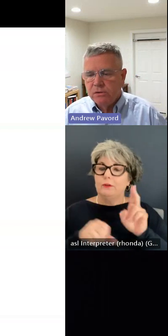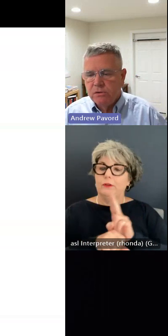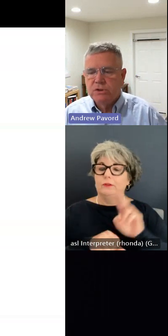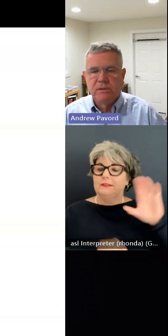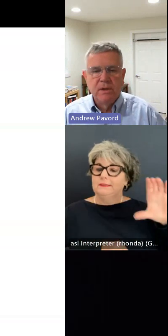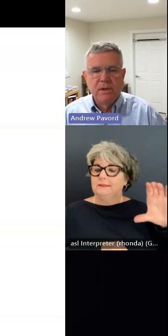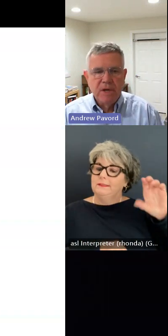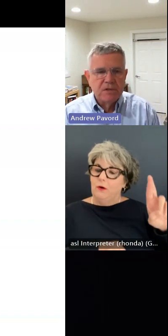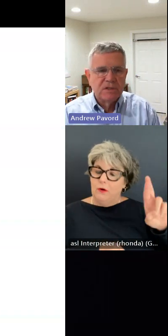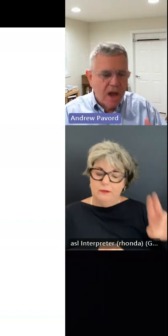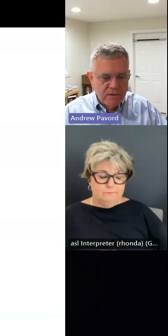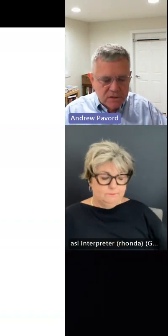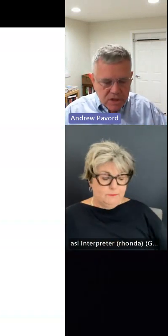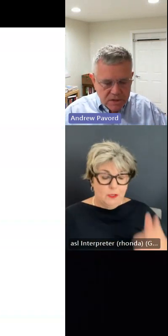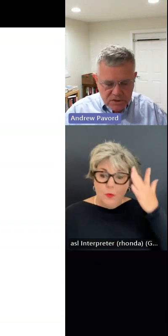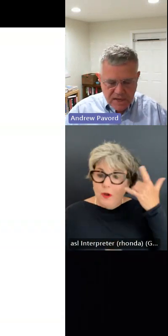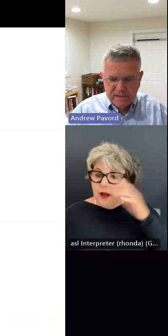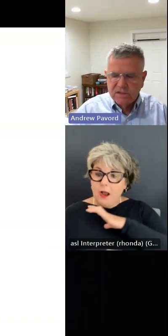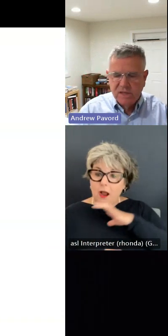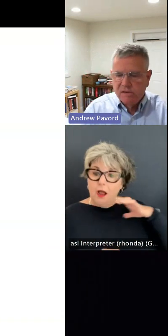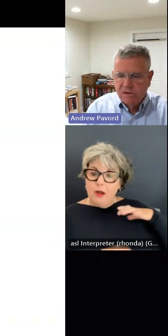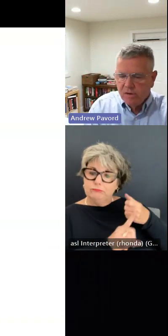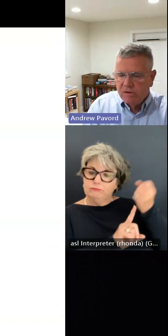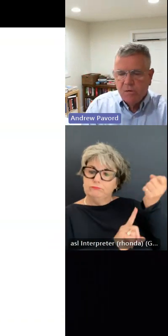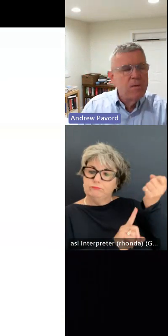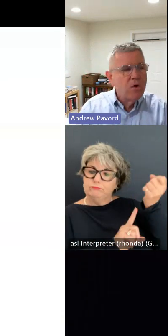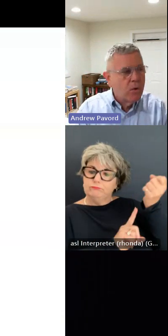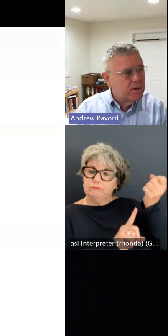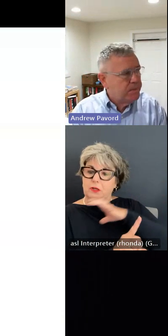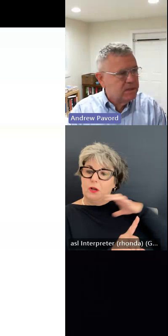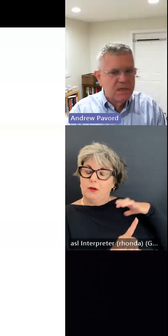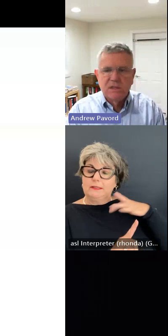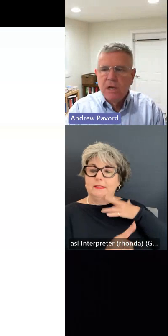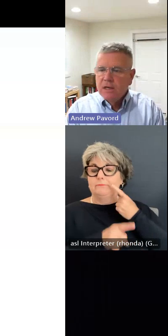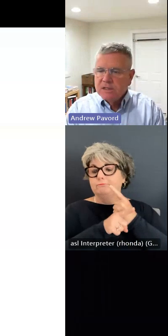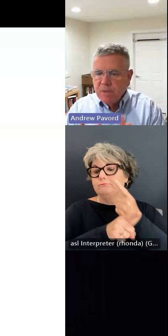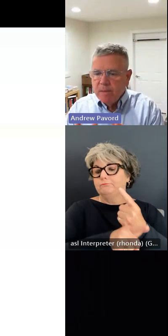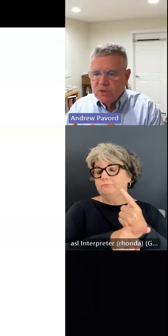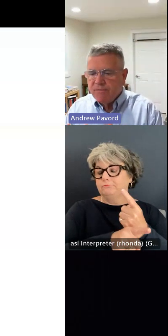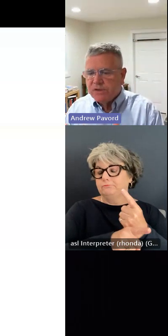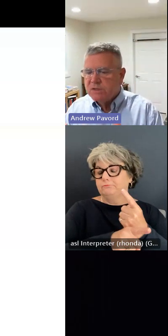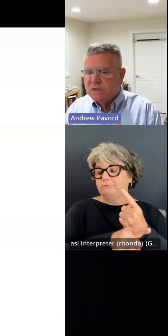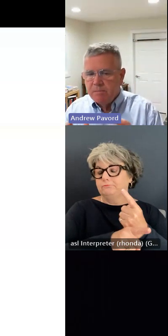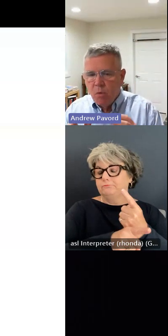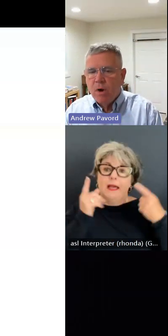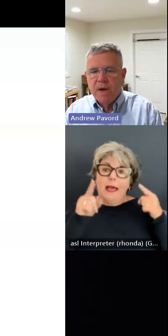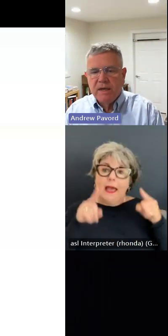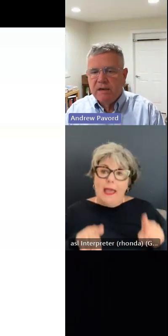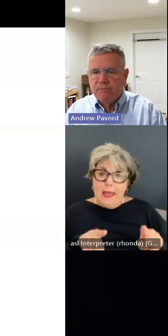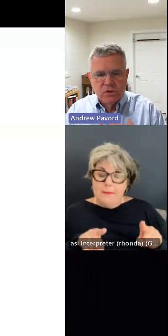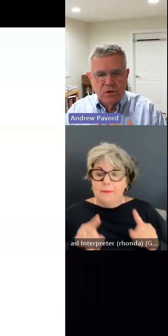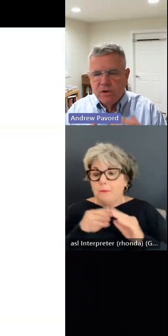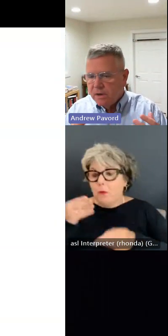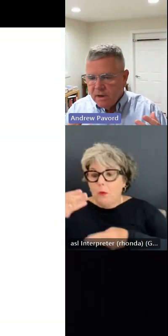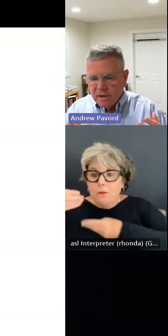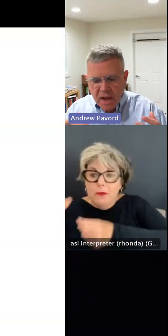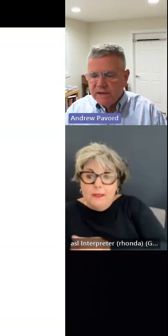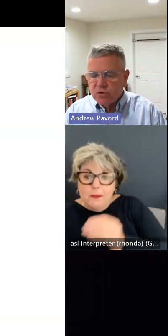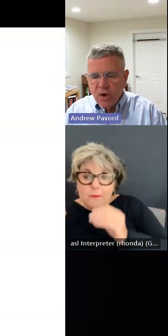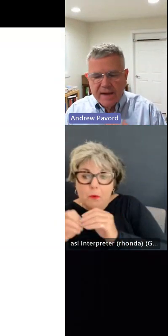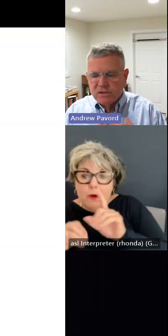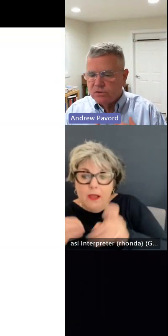continuing resolution, because Congress understands that, you know, in the normal course of business, sometimes you have to spend more money for